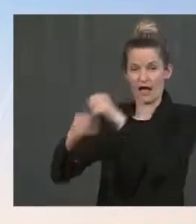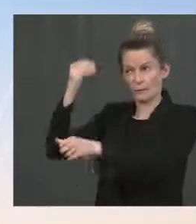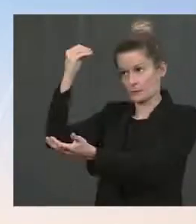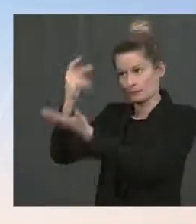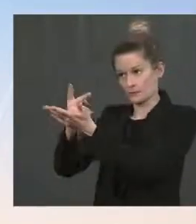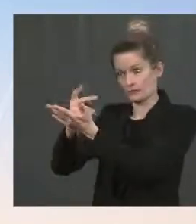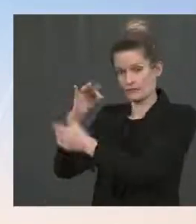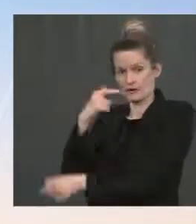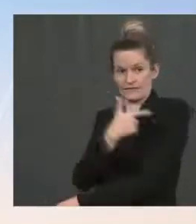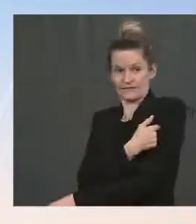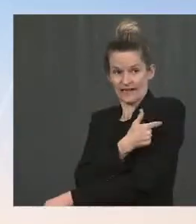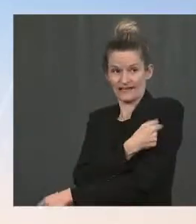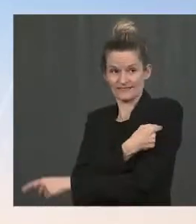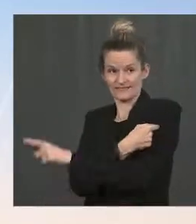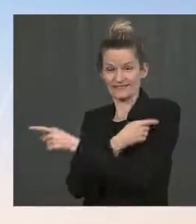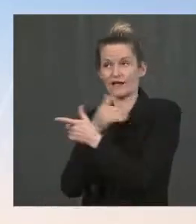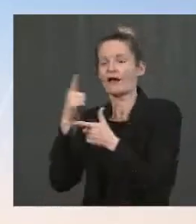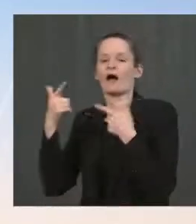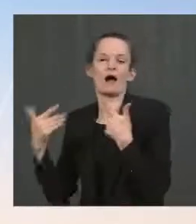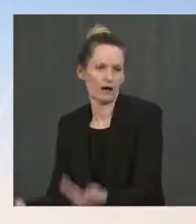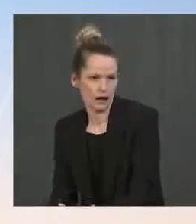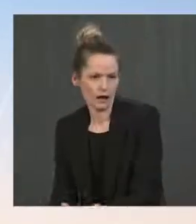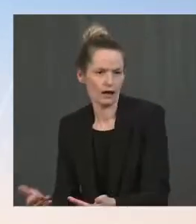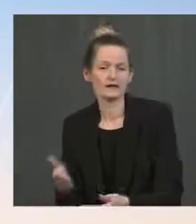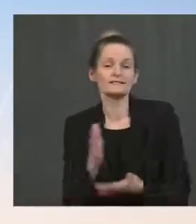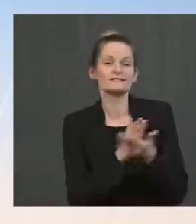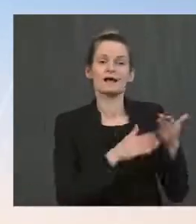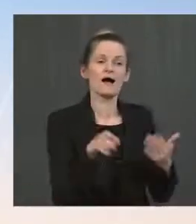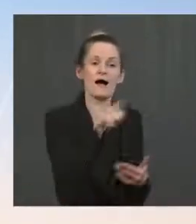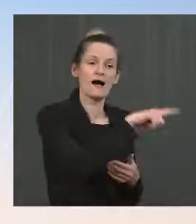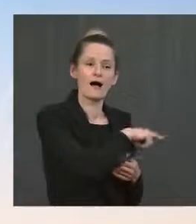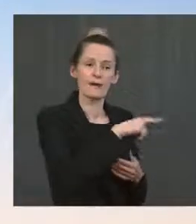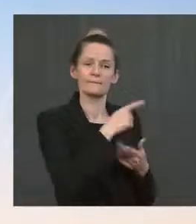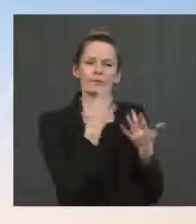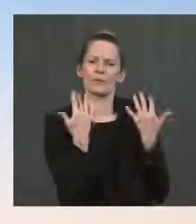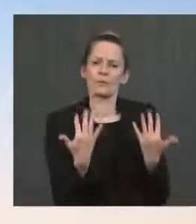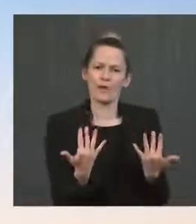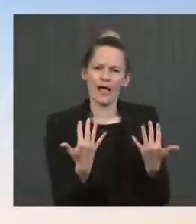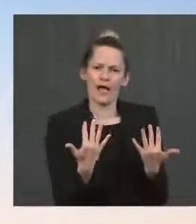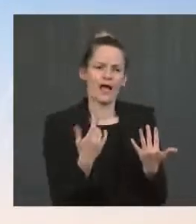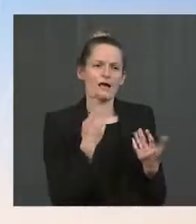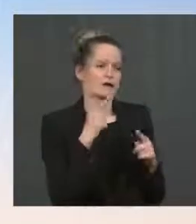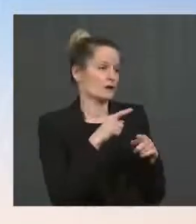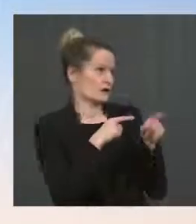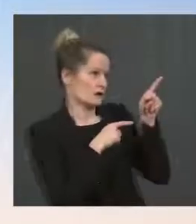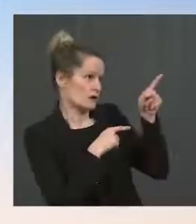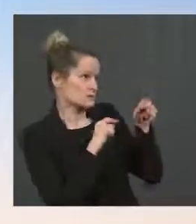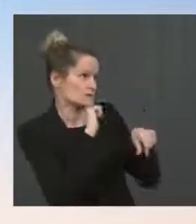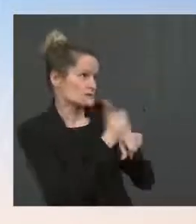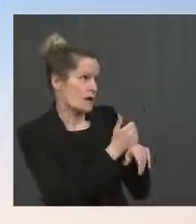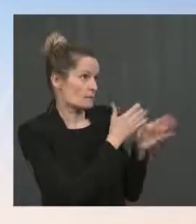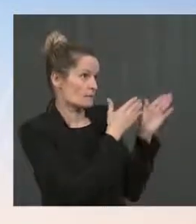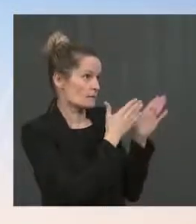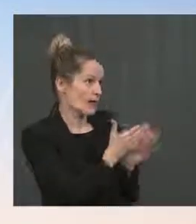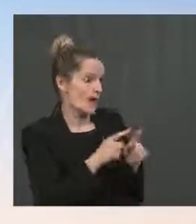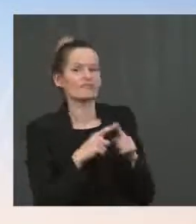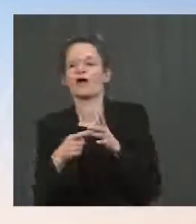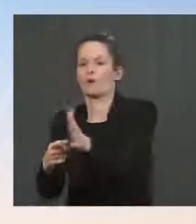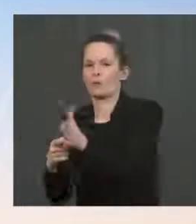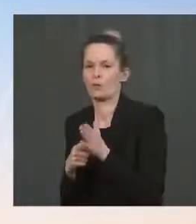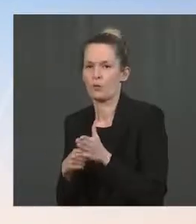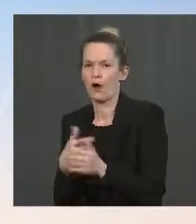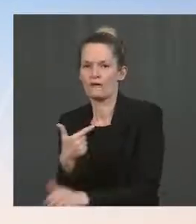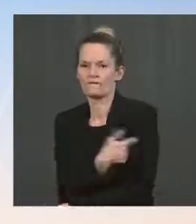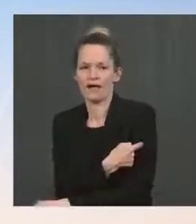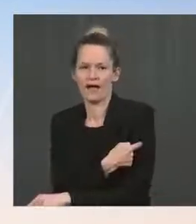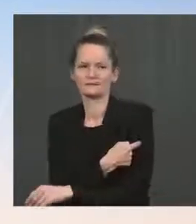to implement mandates. That's all understandable. So our view is this is certainly one of the ways that we've seen more people get